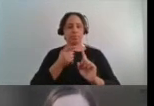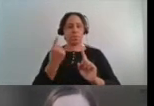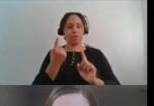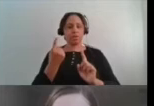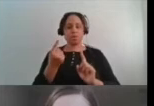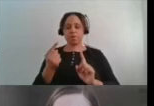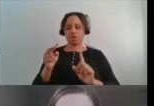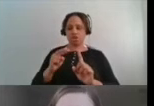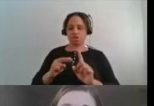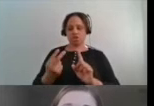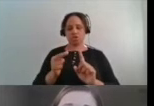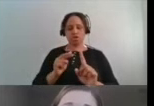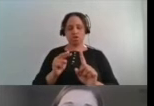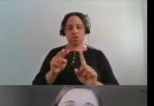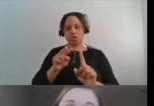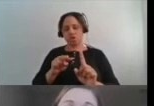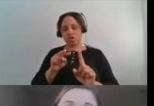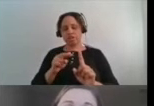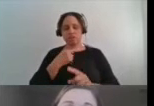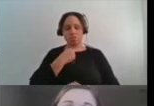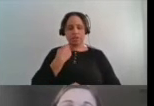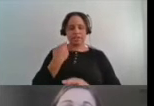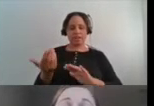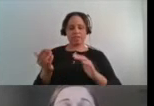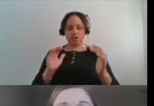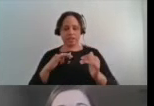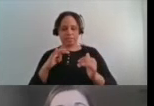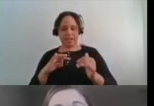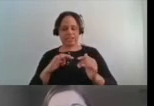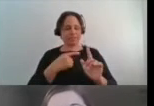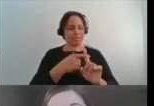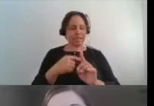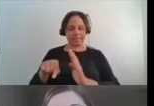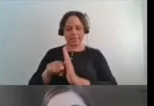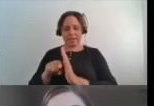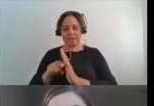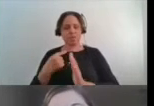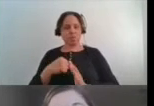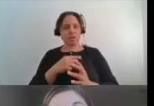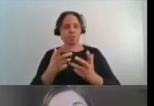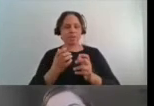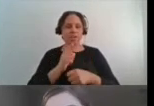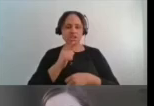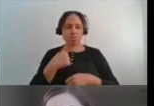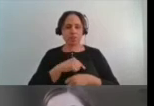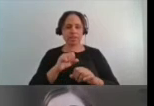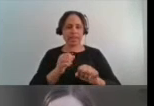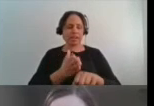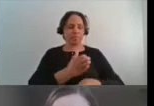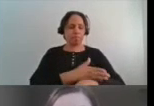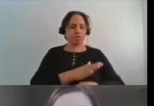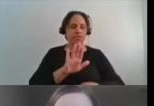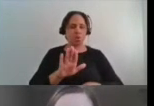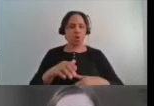the benefits of transplant. We want to make sure that we can improve your quality of life with a transplant. We're not going to make you